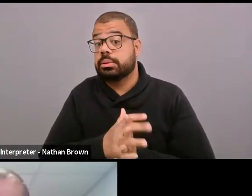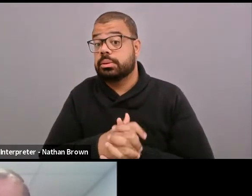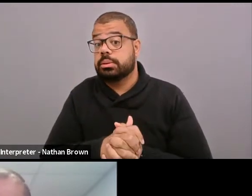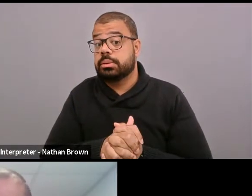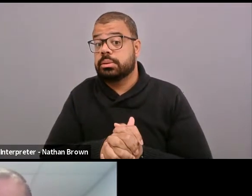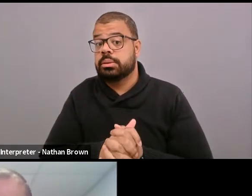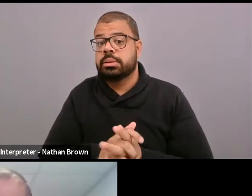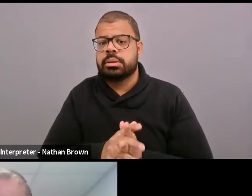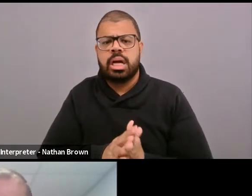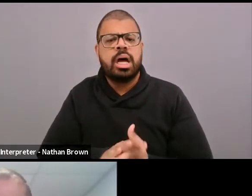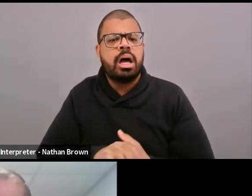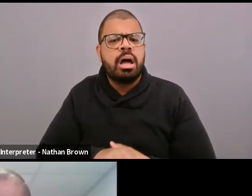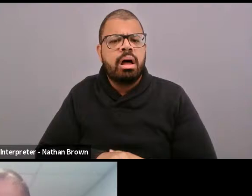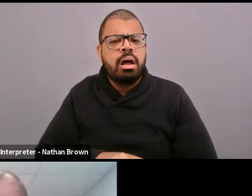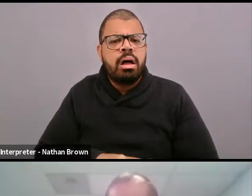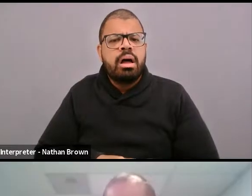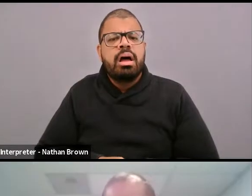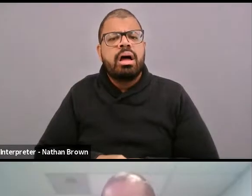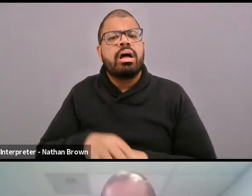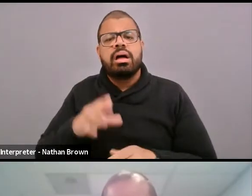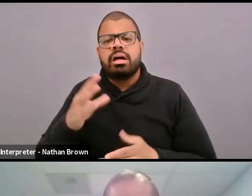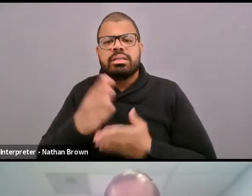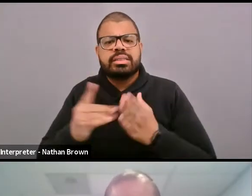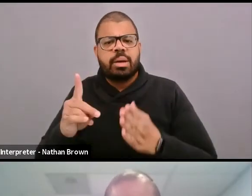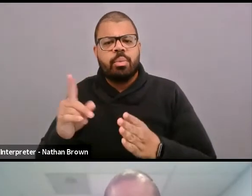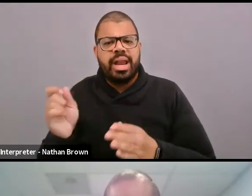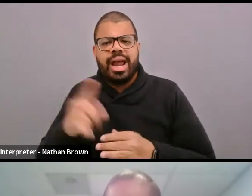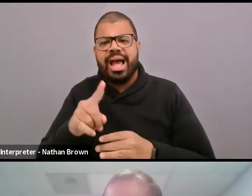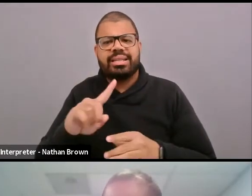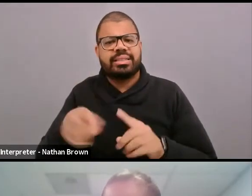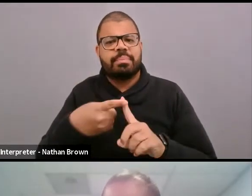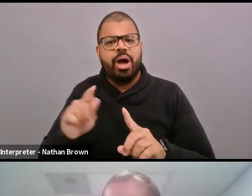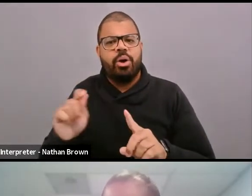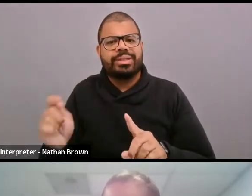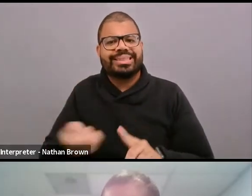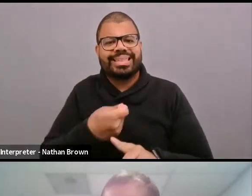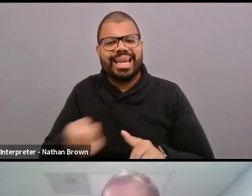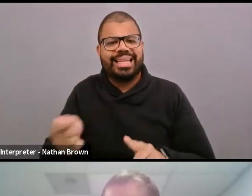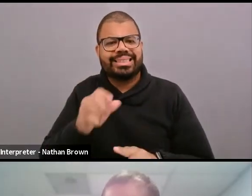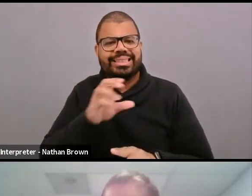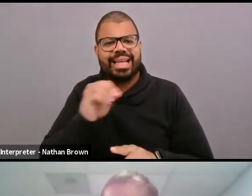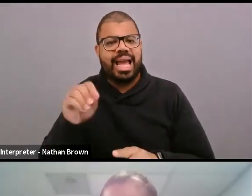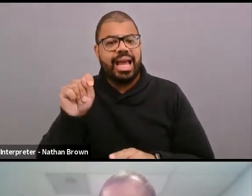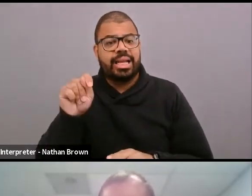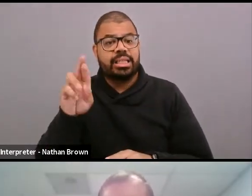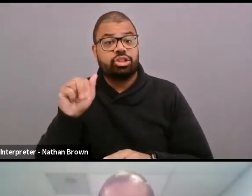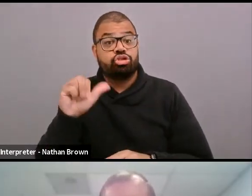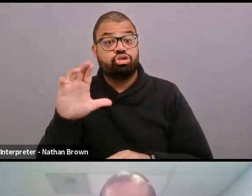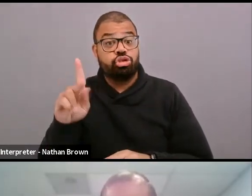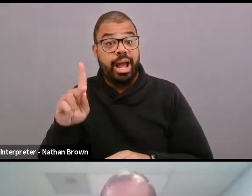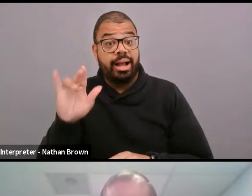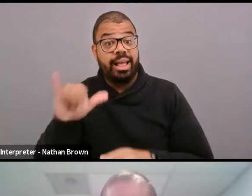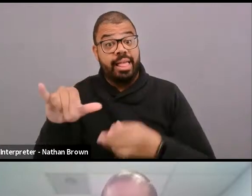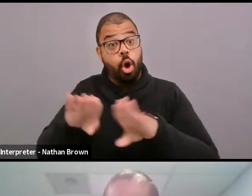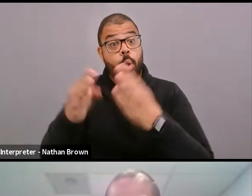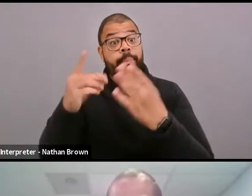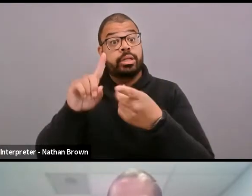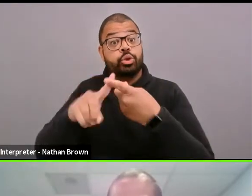A couple questions. The tennis courts, Gilberto, and the track, are those open to the public right